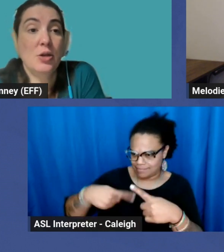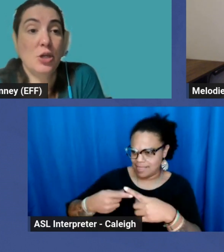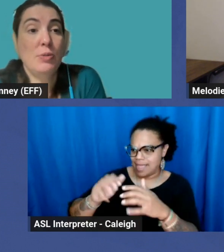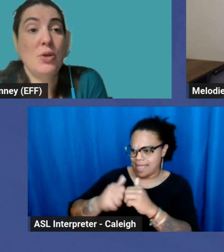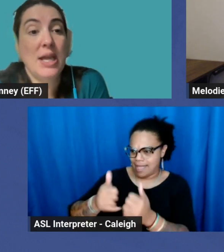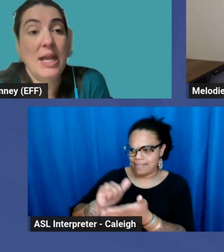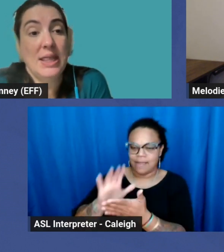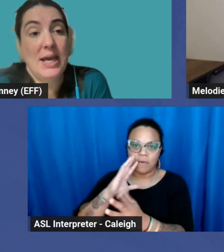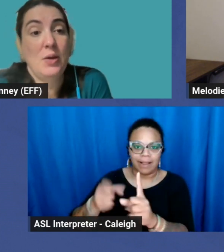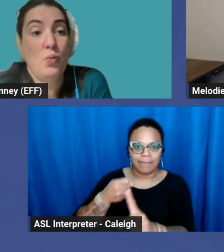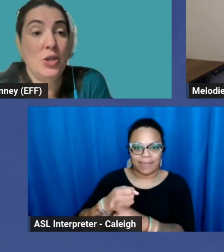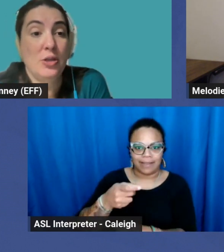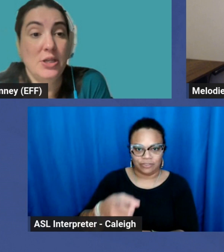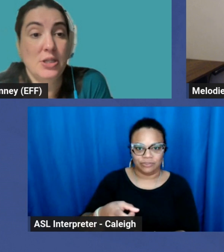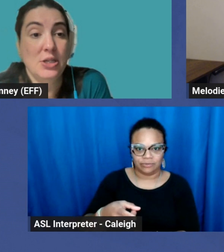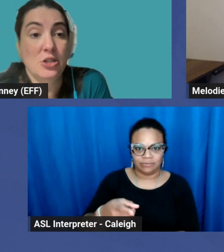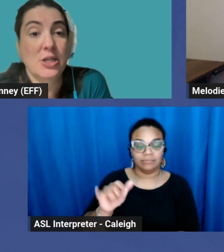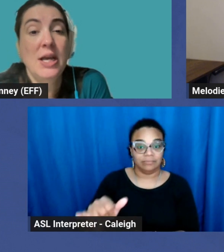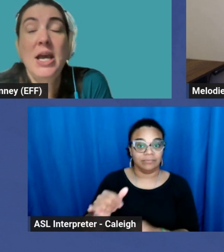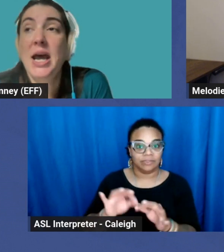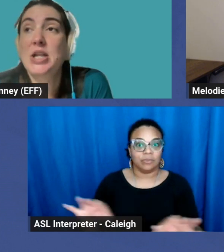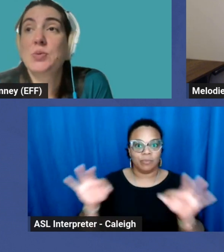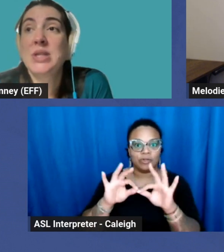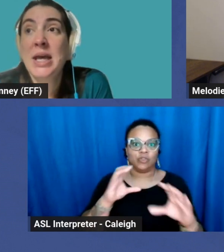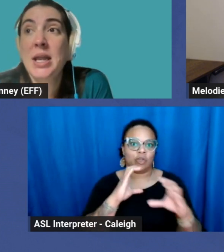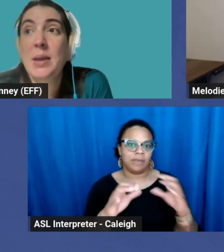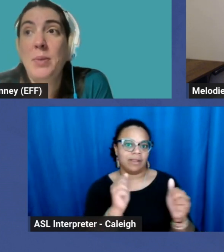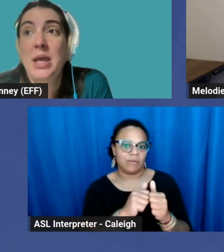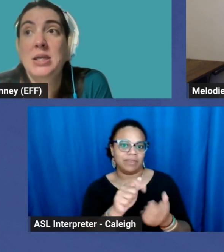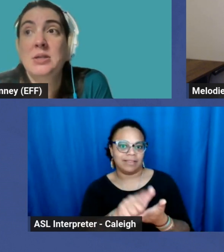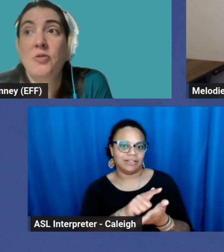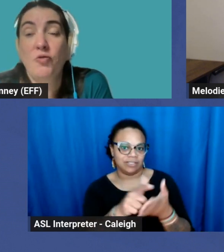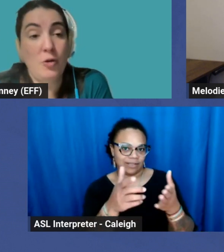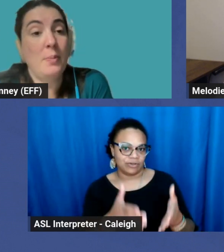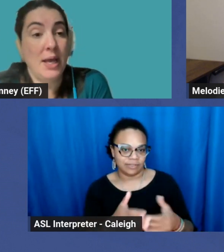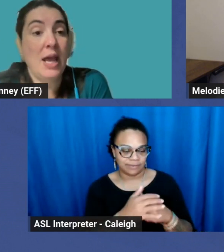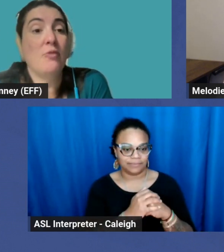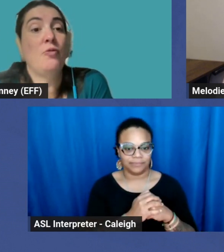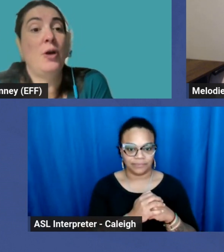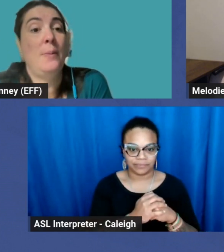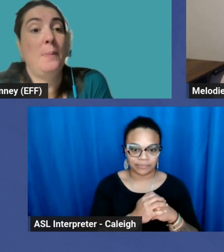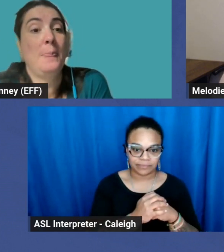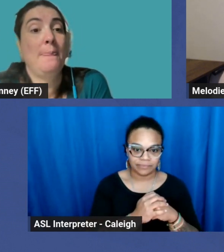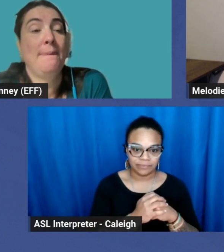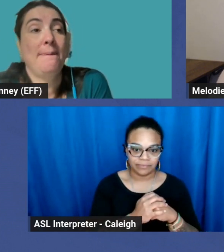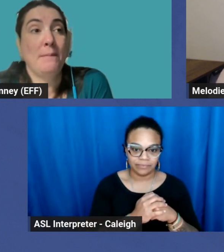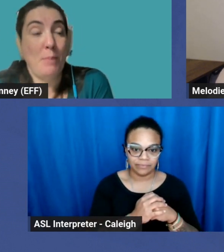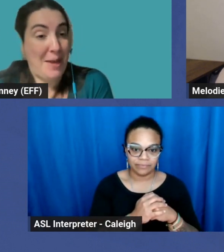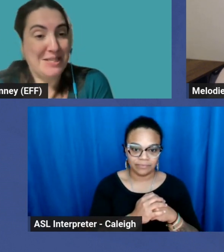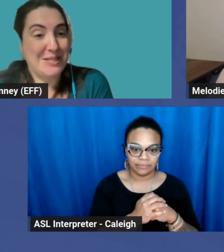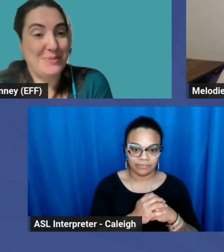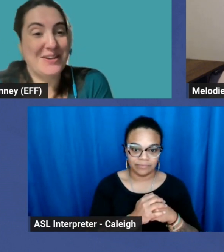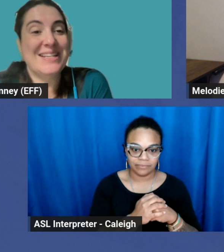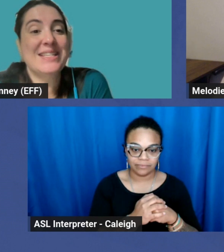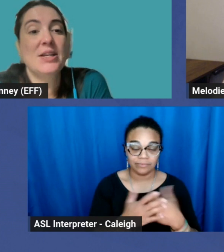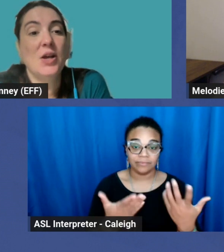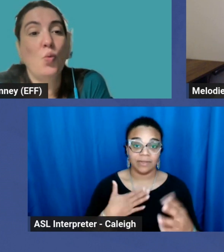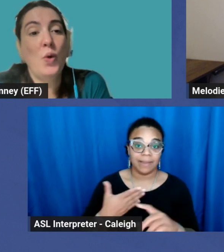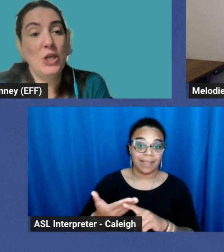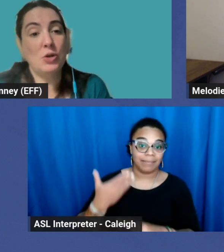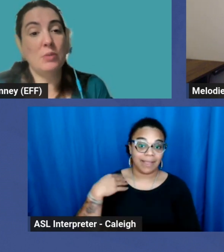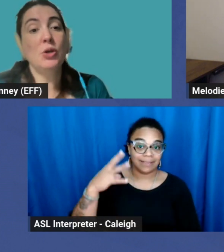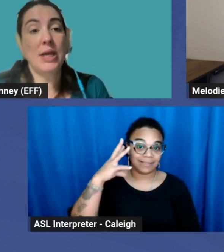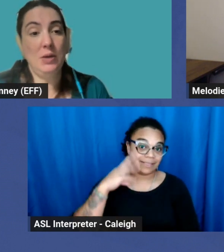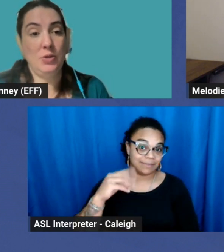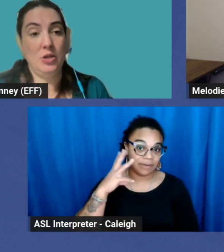in communicating that with your legislators. And so then it makes, from my past experience,